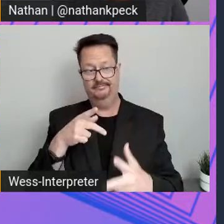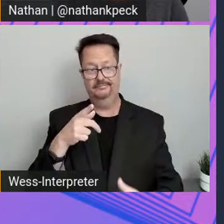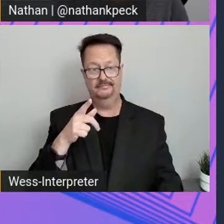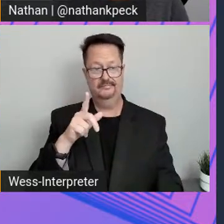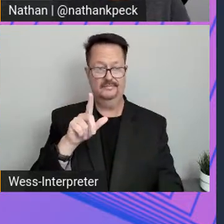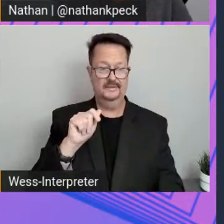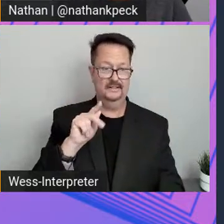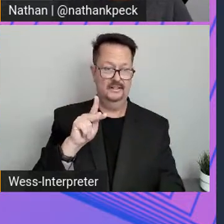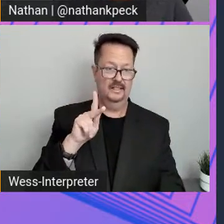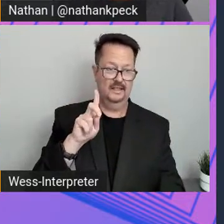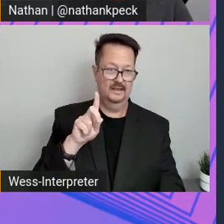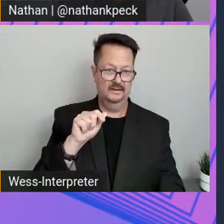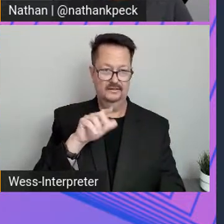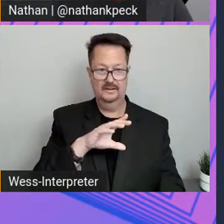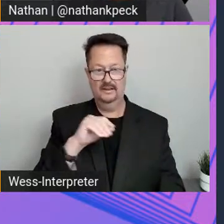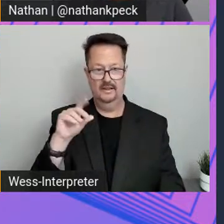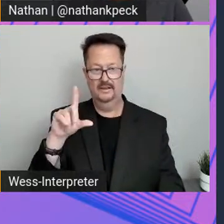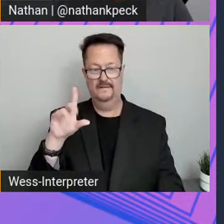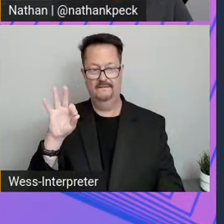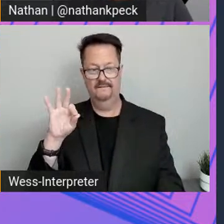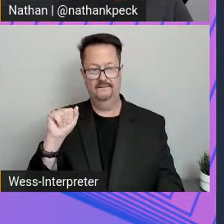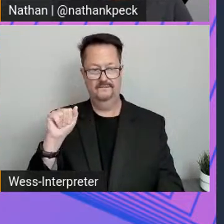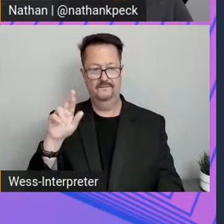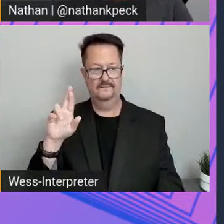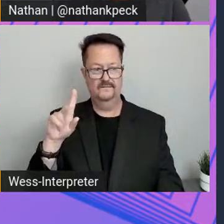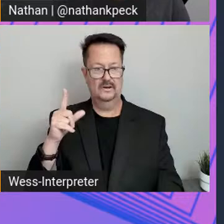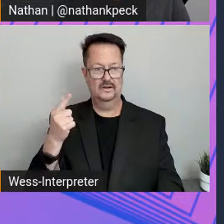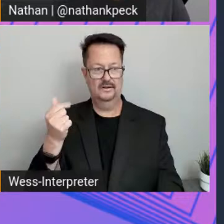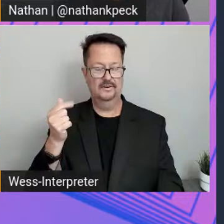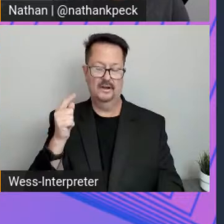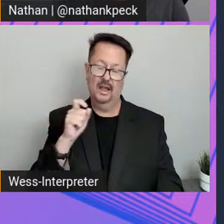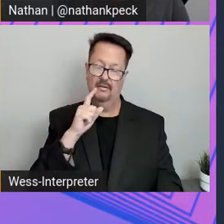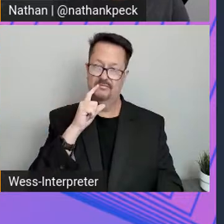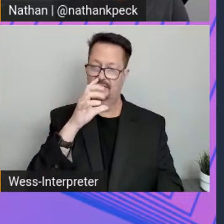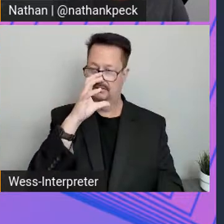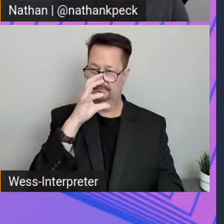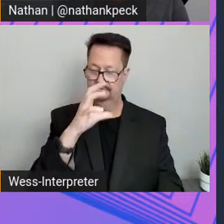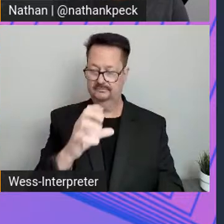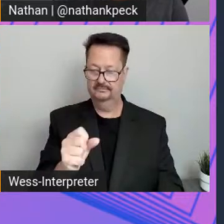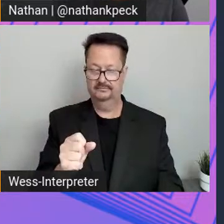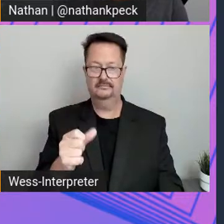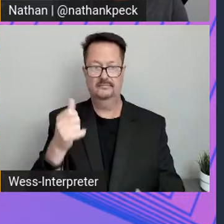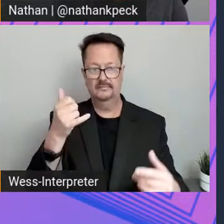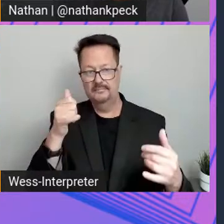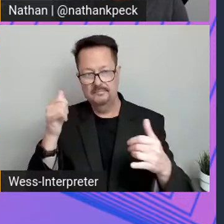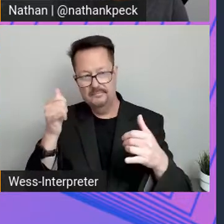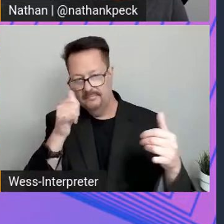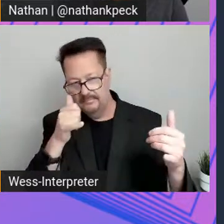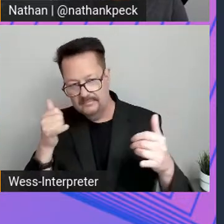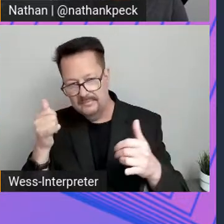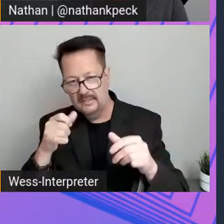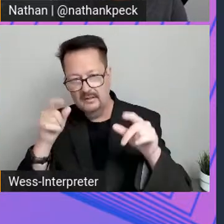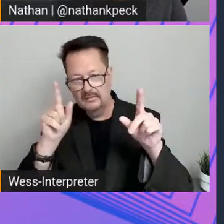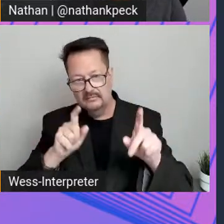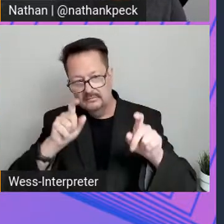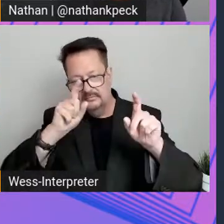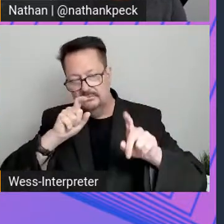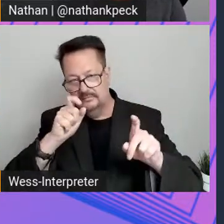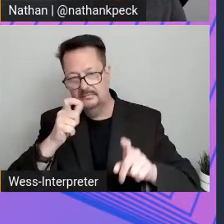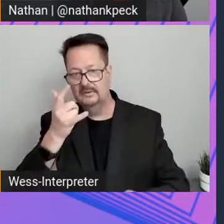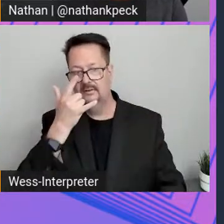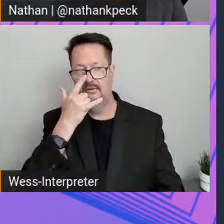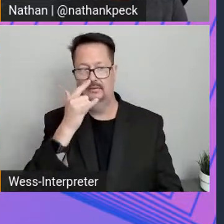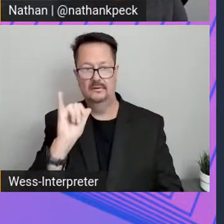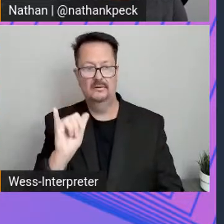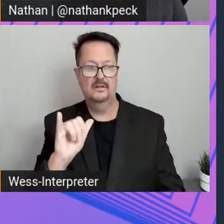by side. So I find it truly fascinating to play with these serverless platforms. And I hope that